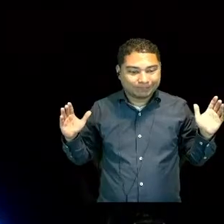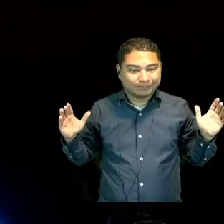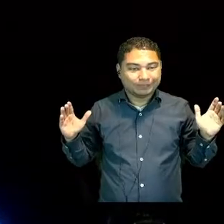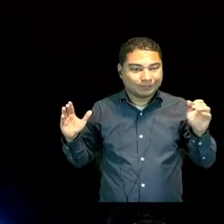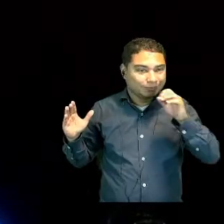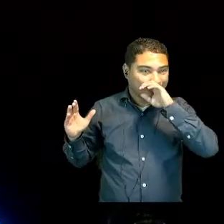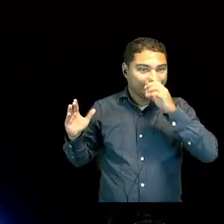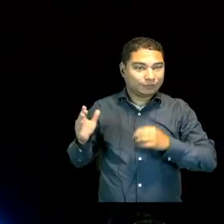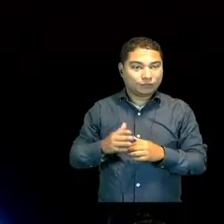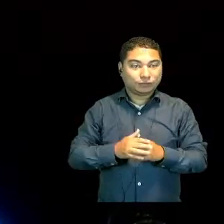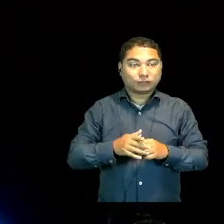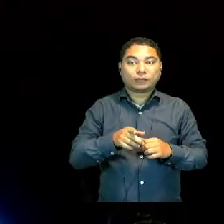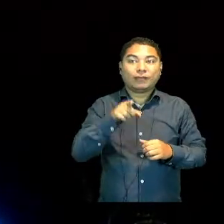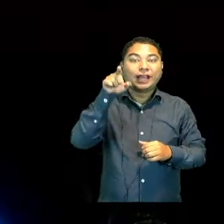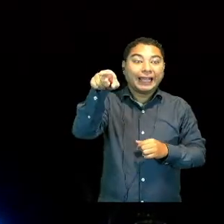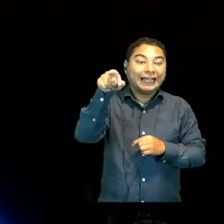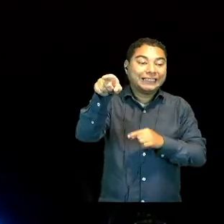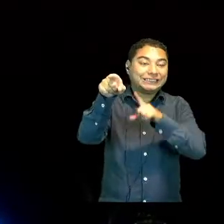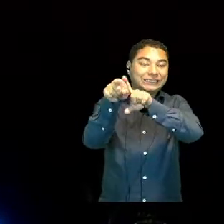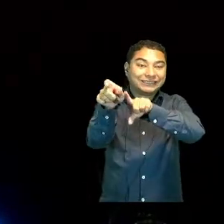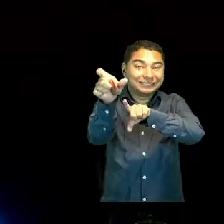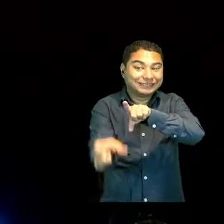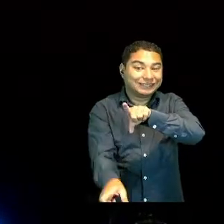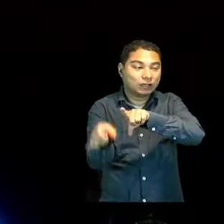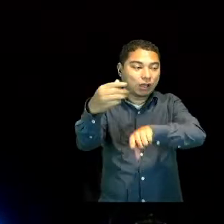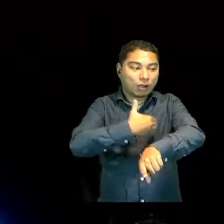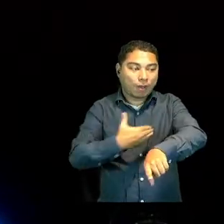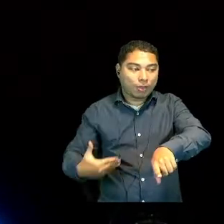he will not be in office very long.